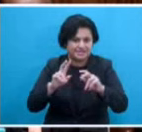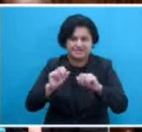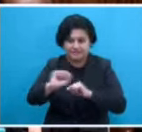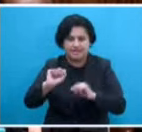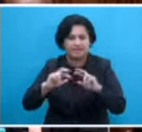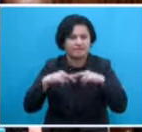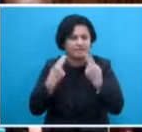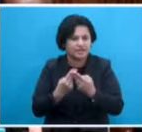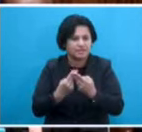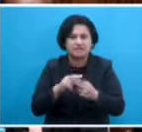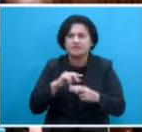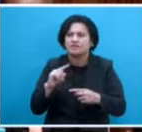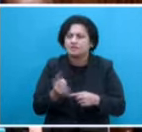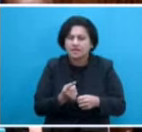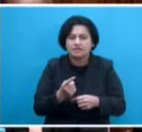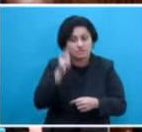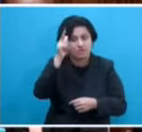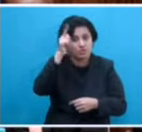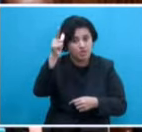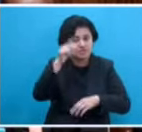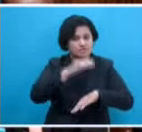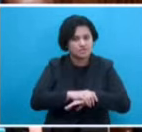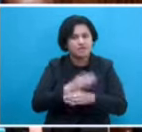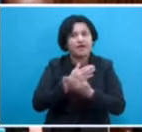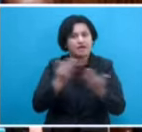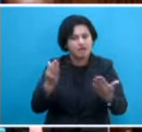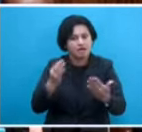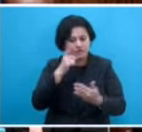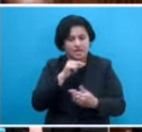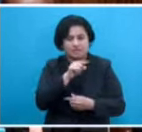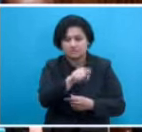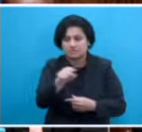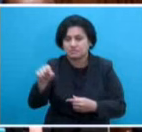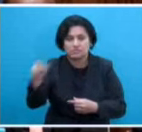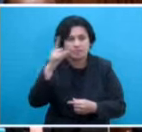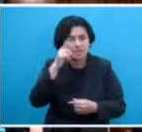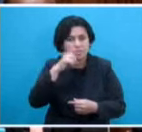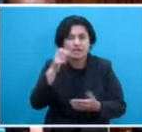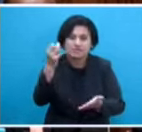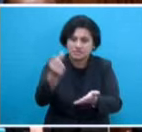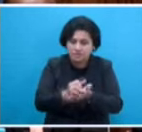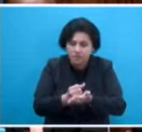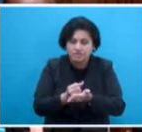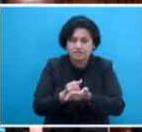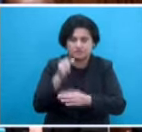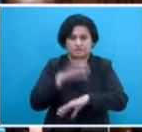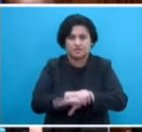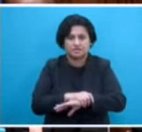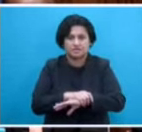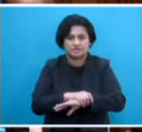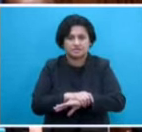expect to get support from the public if many of us believe that the police torture and kill suspects without being